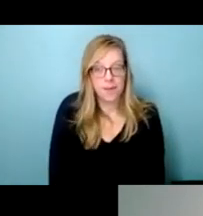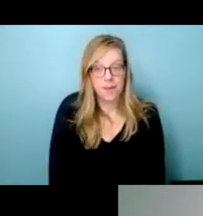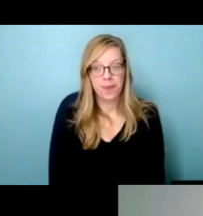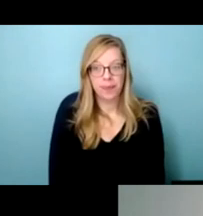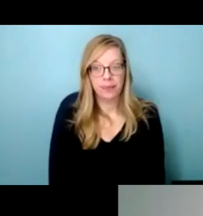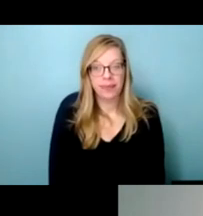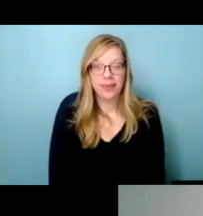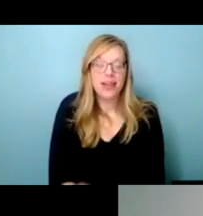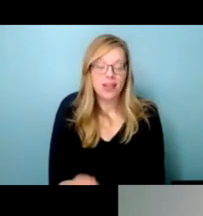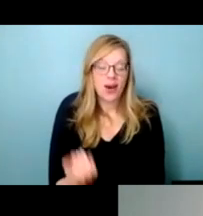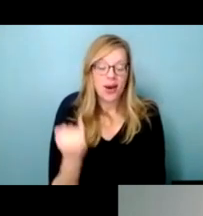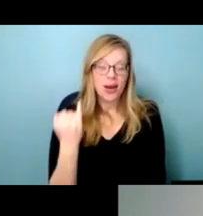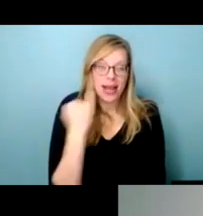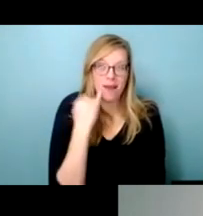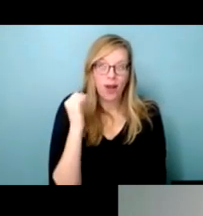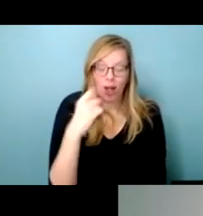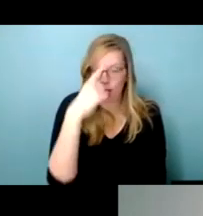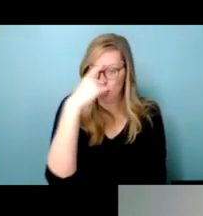If we could just